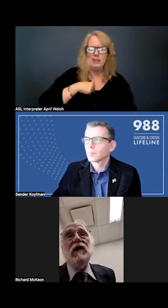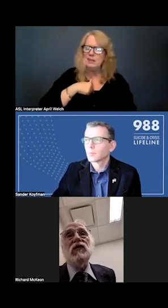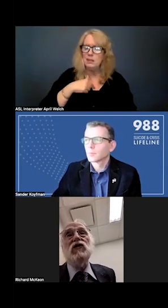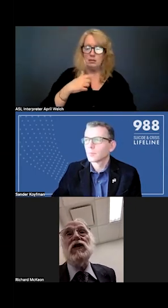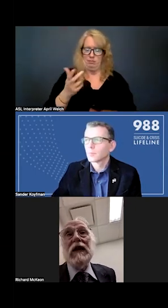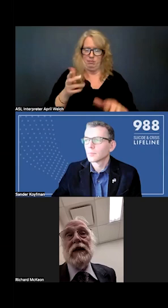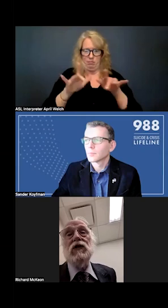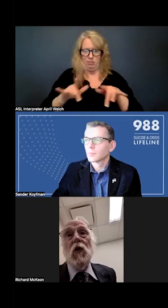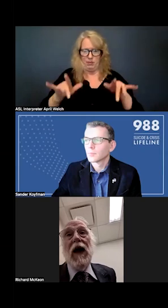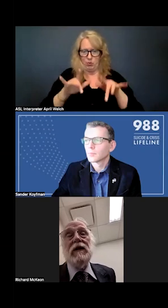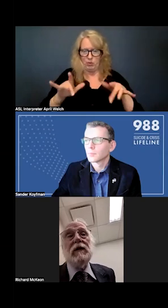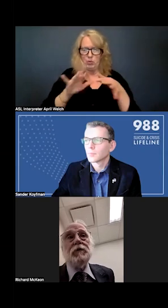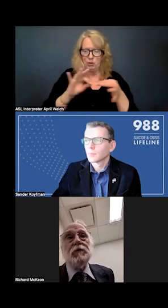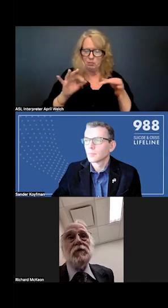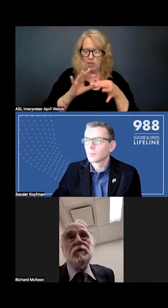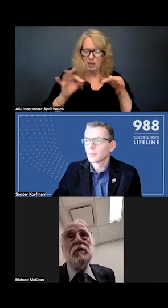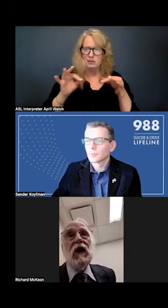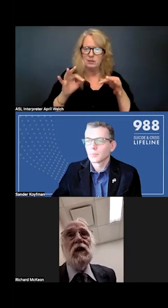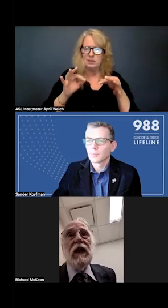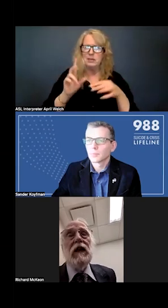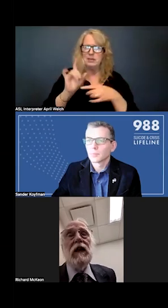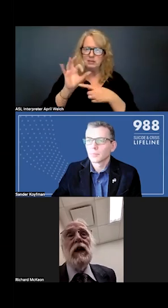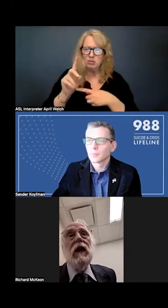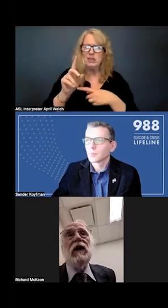recorded message did directly,